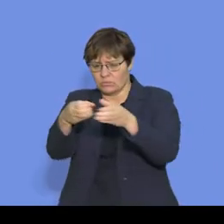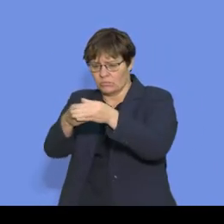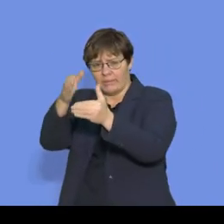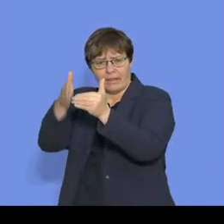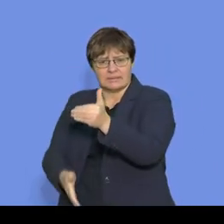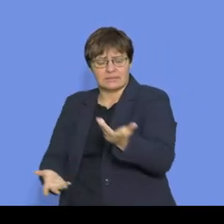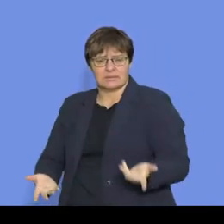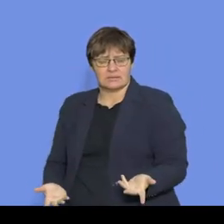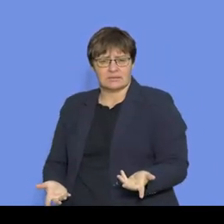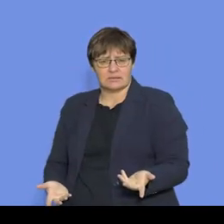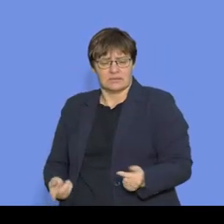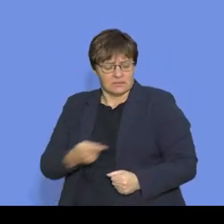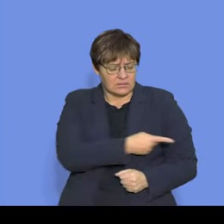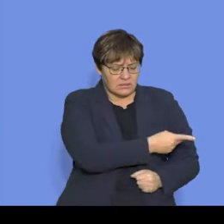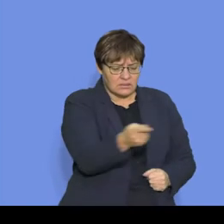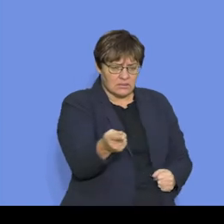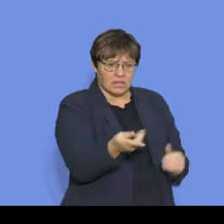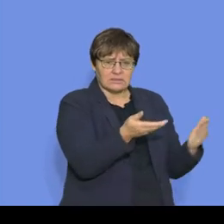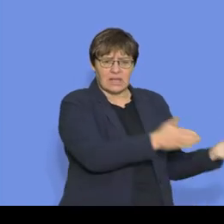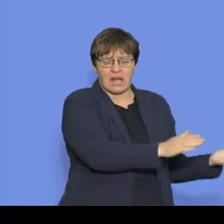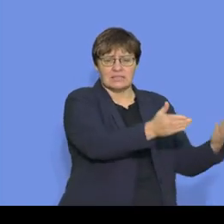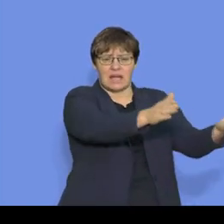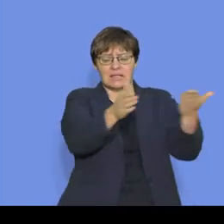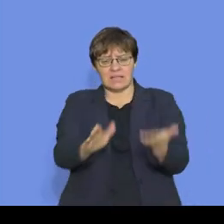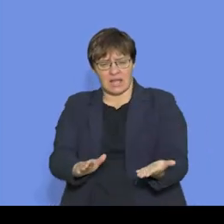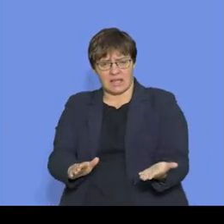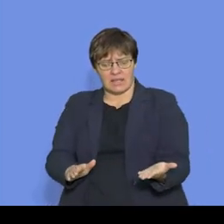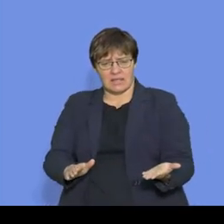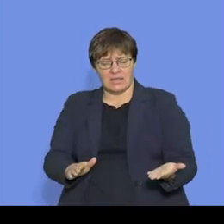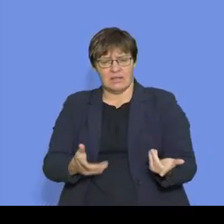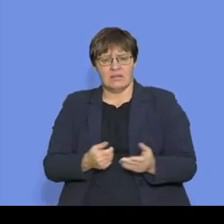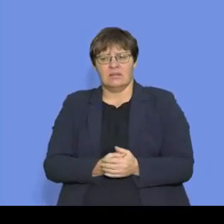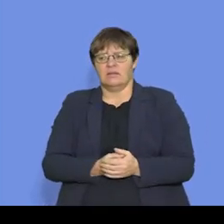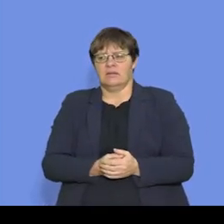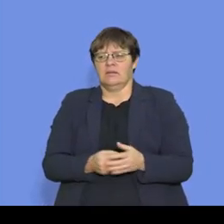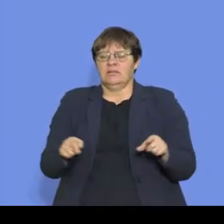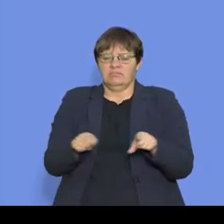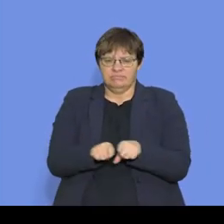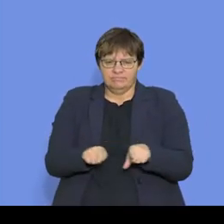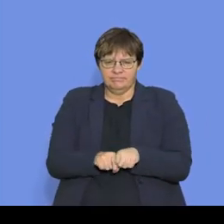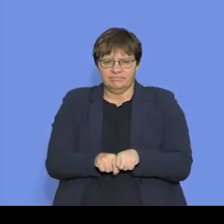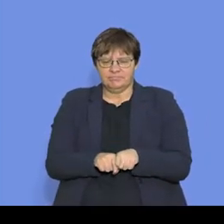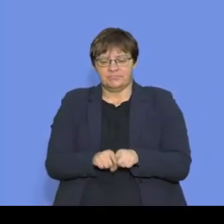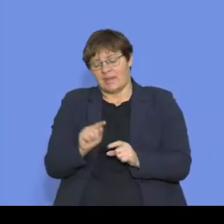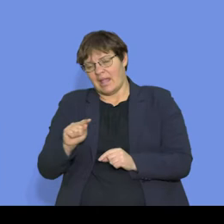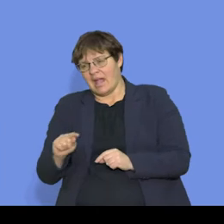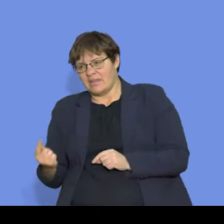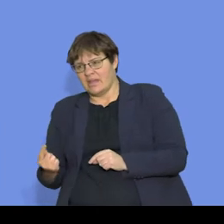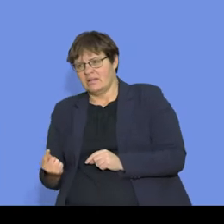But after these species have died, there is also a